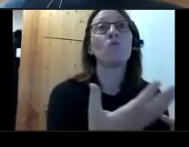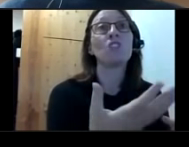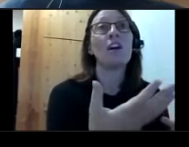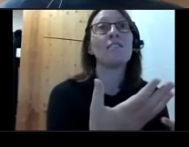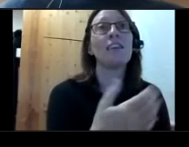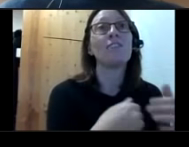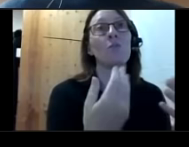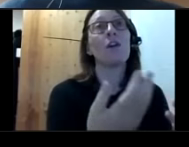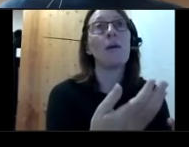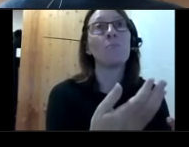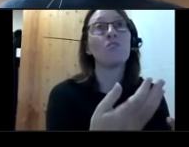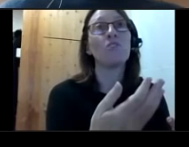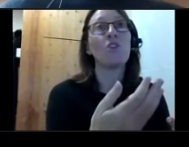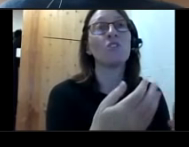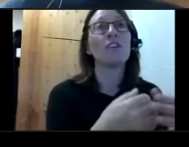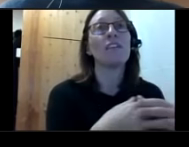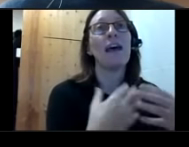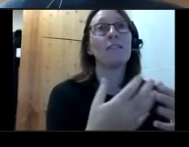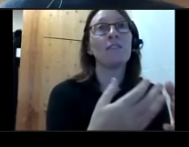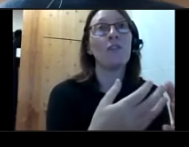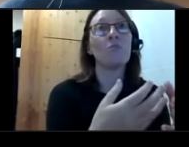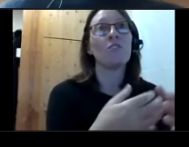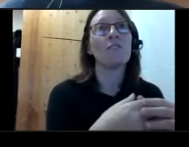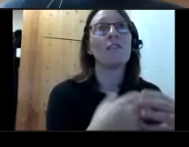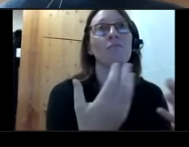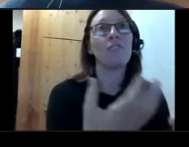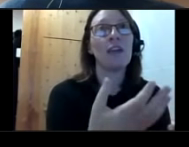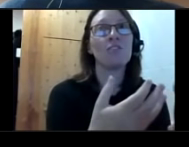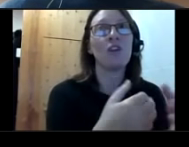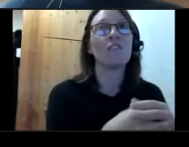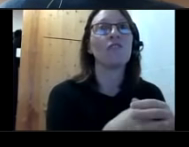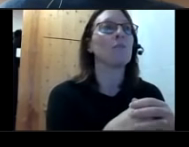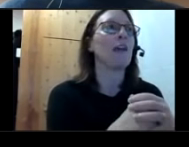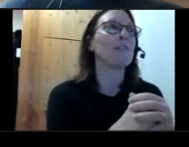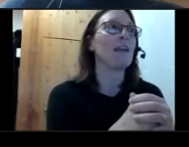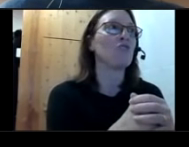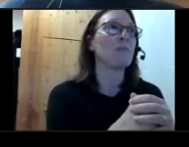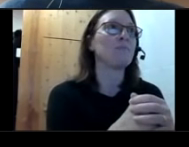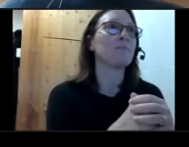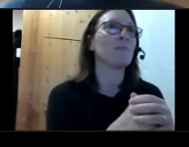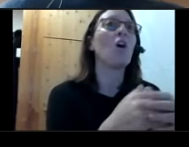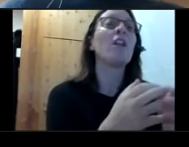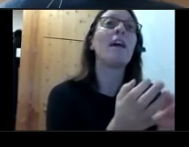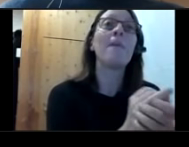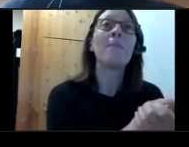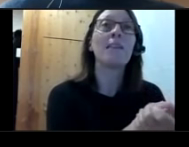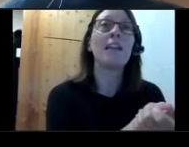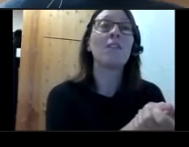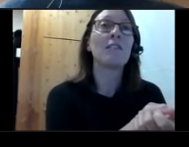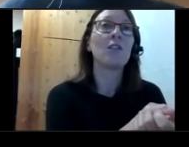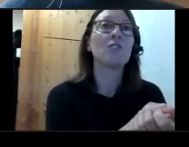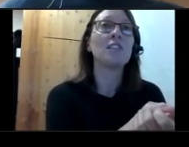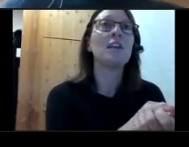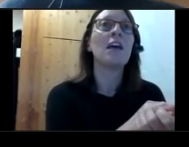you're broadcasting, to put captions on, to add descriptions, create a transcript, etc. Online maps again